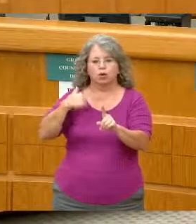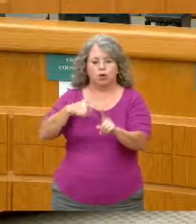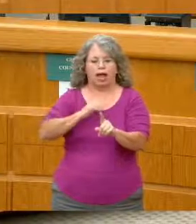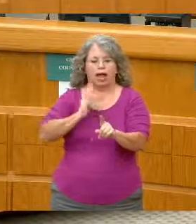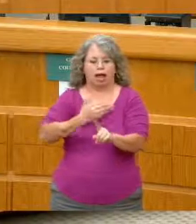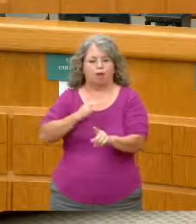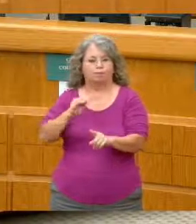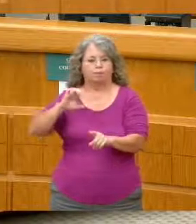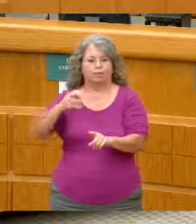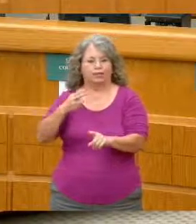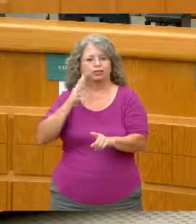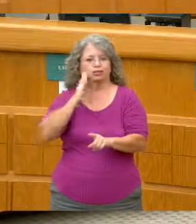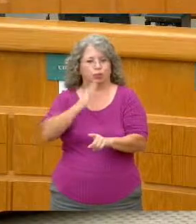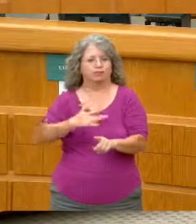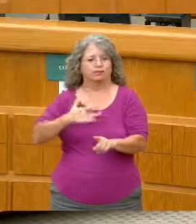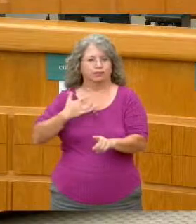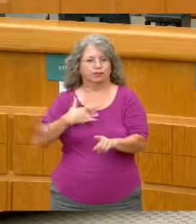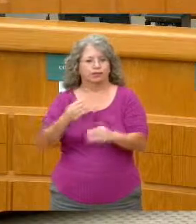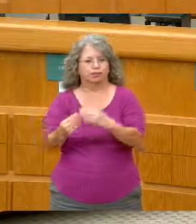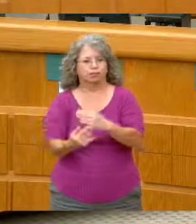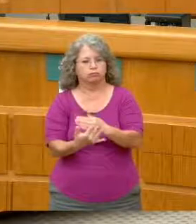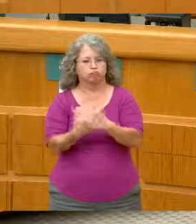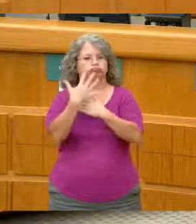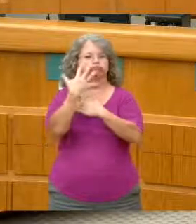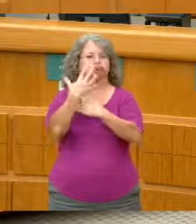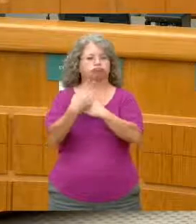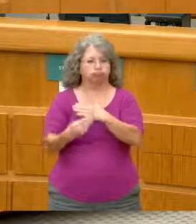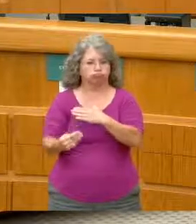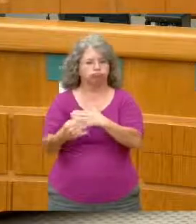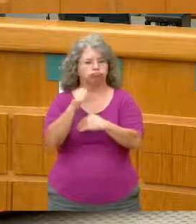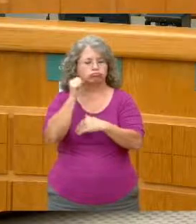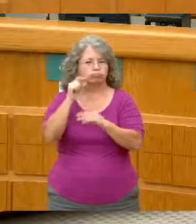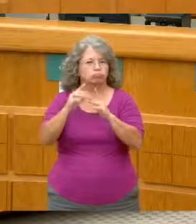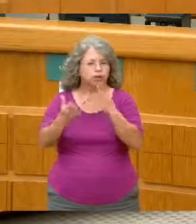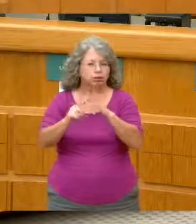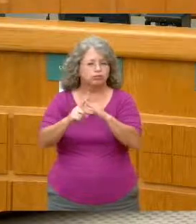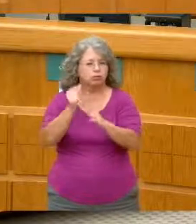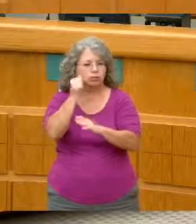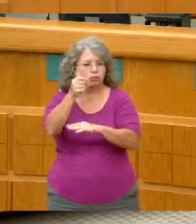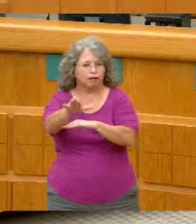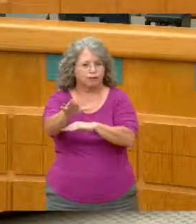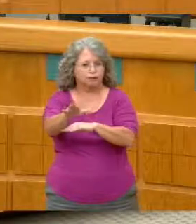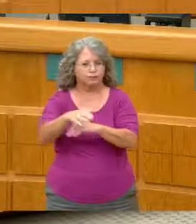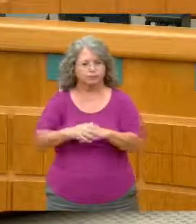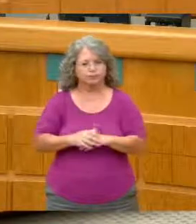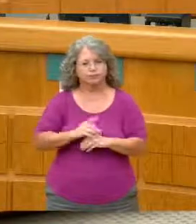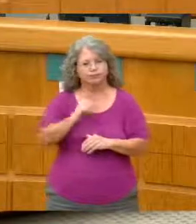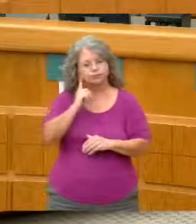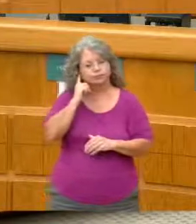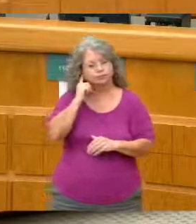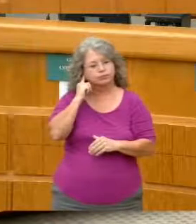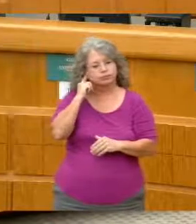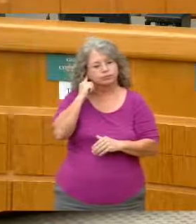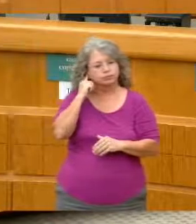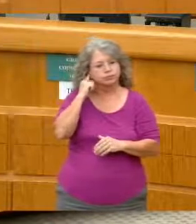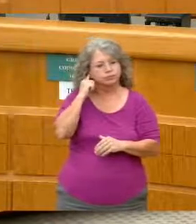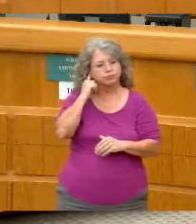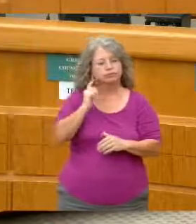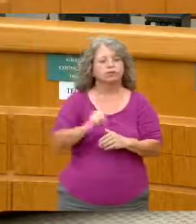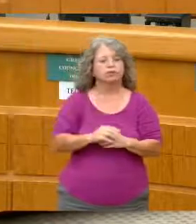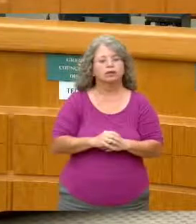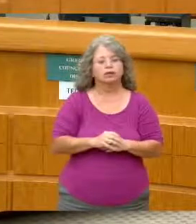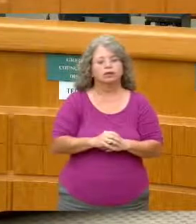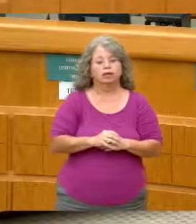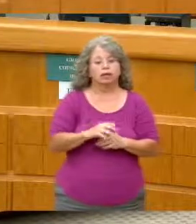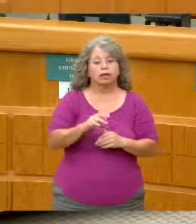have impacts on our beaches starting most likely tomorrow afternoon. Now, because there is still